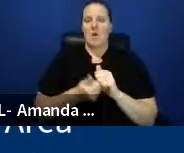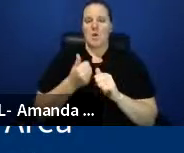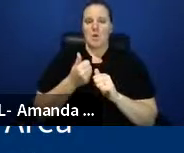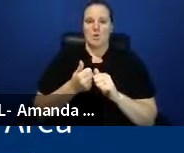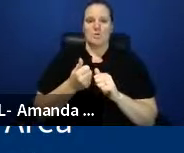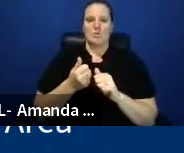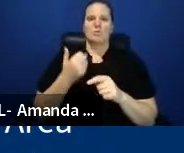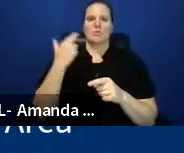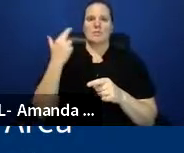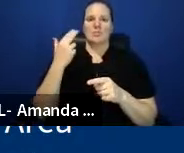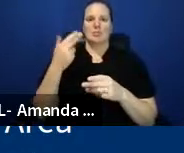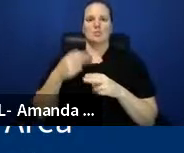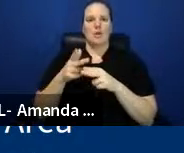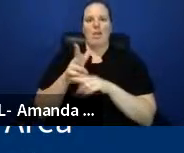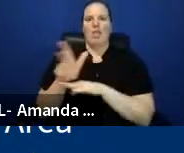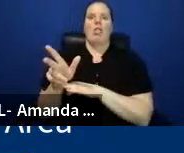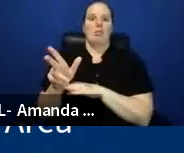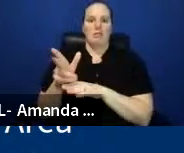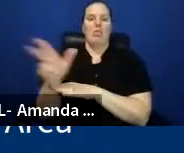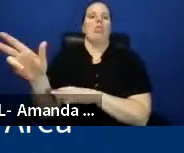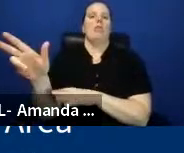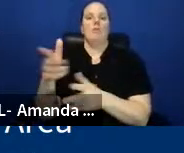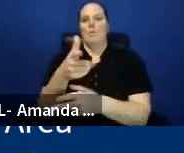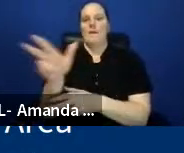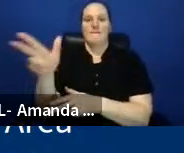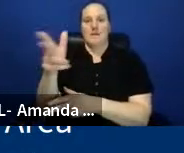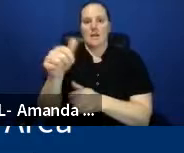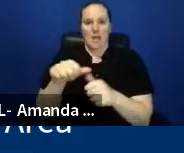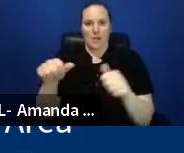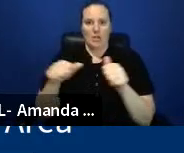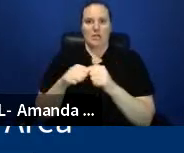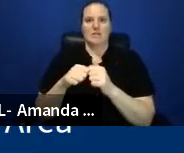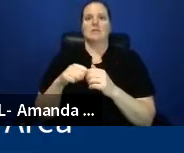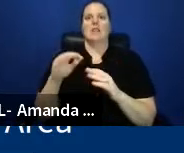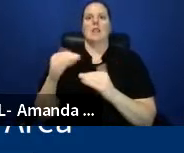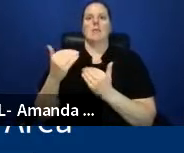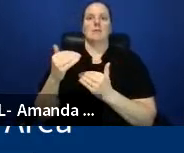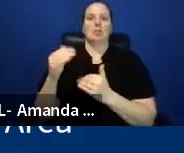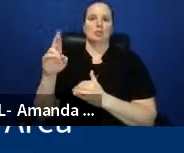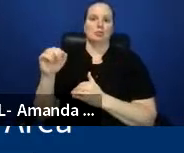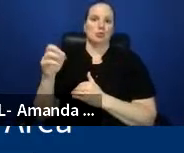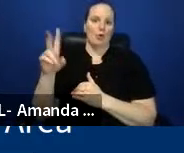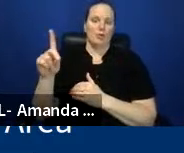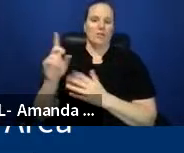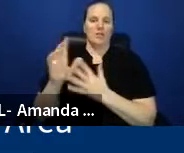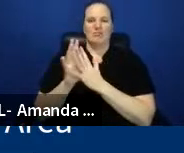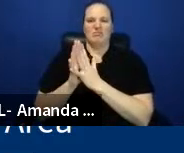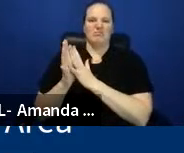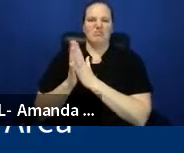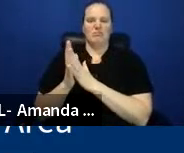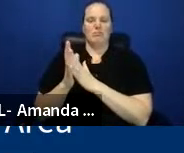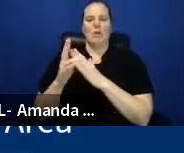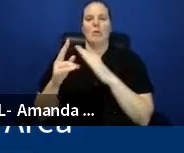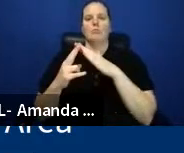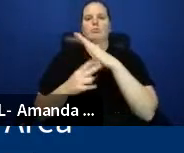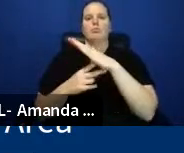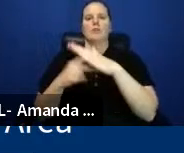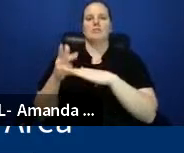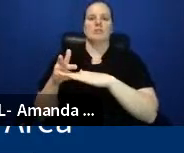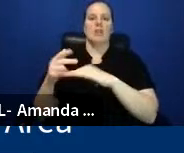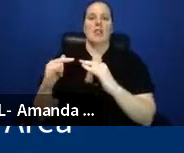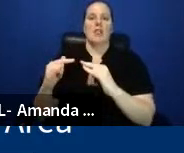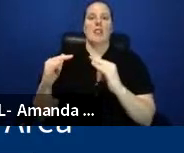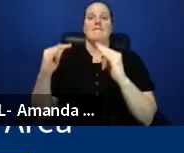were short merging, diverging, and weaving areas, limited shoulders, congestion, and bridge lifts all contributed to these